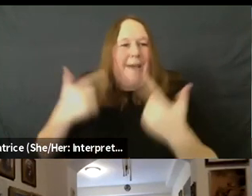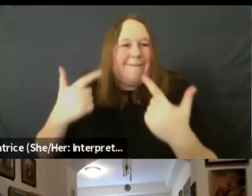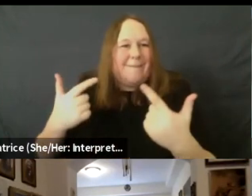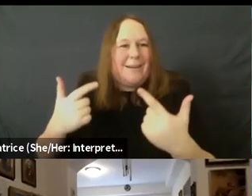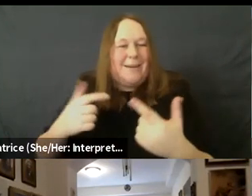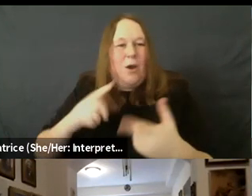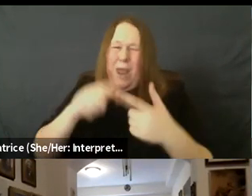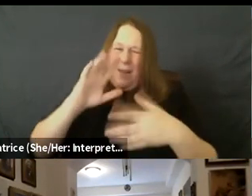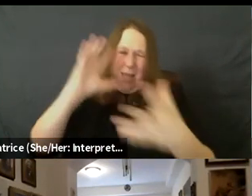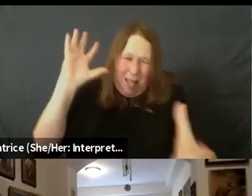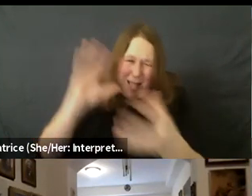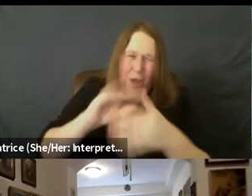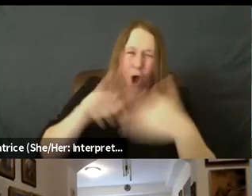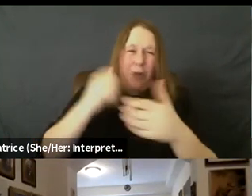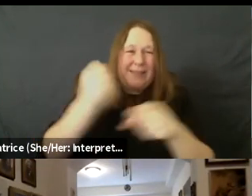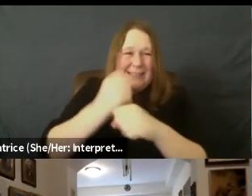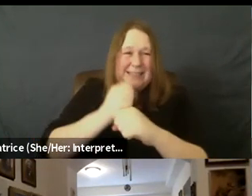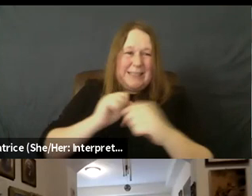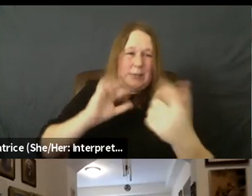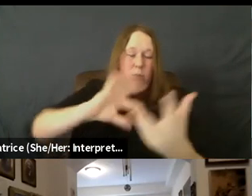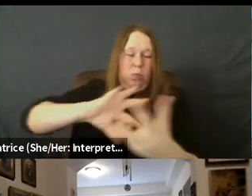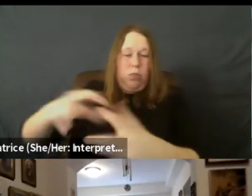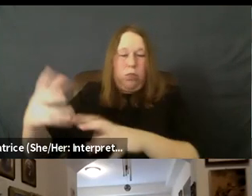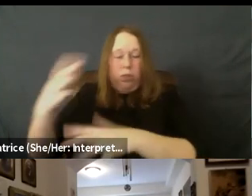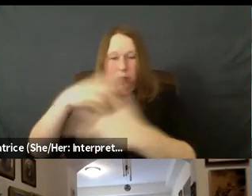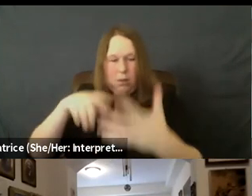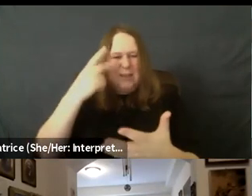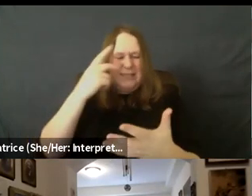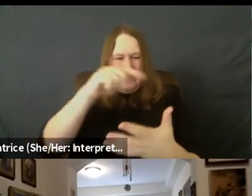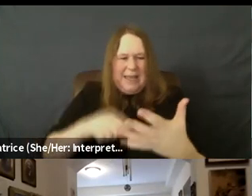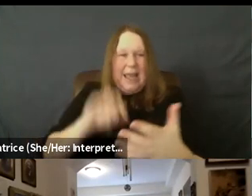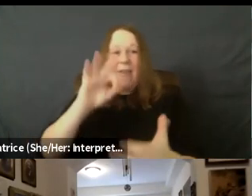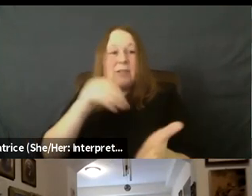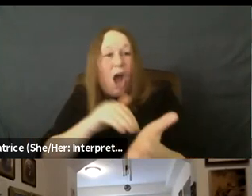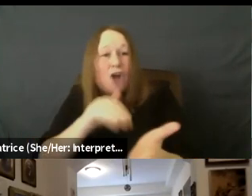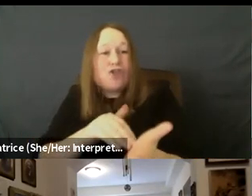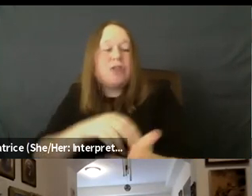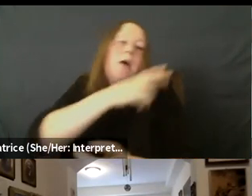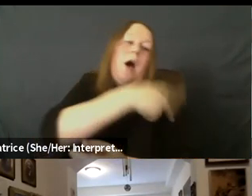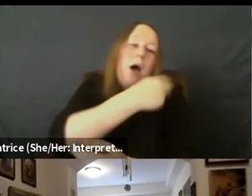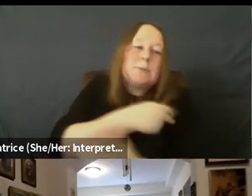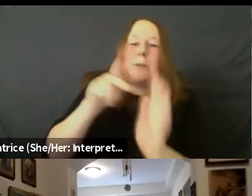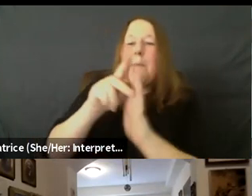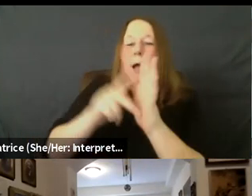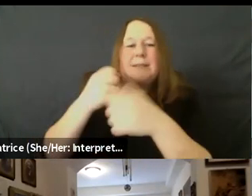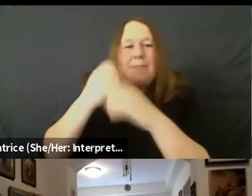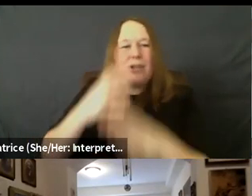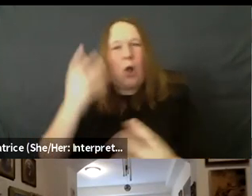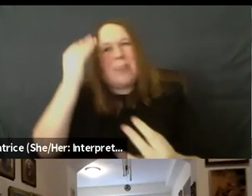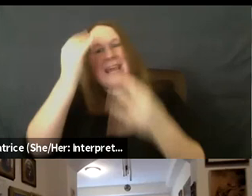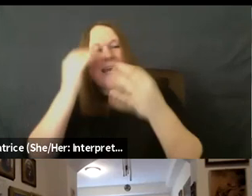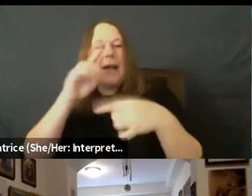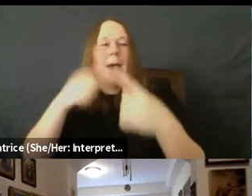those statistics collide, we see a reality where if doctors and hospitals and policymakers are thinking